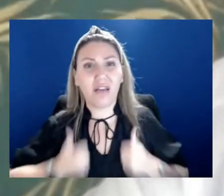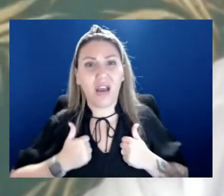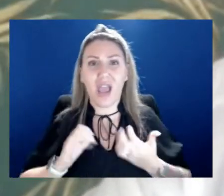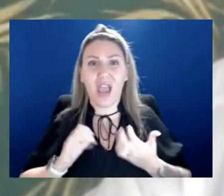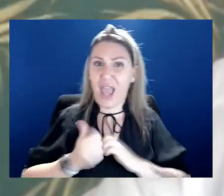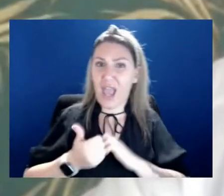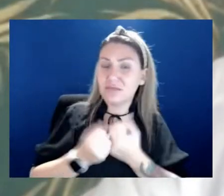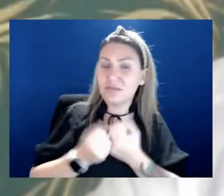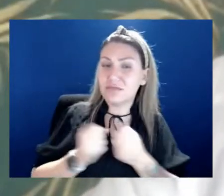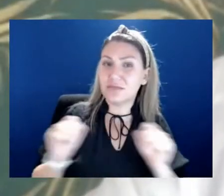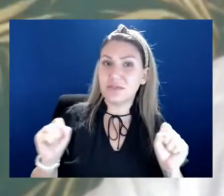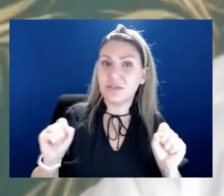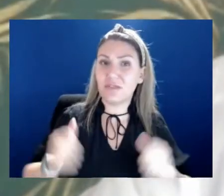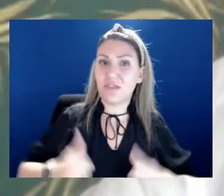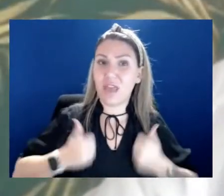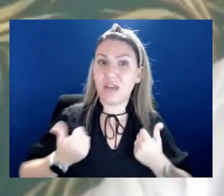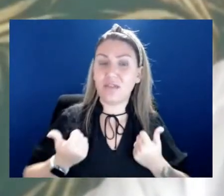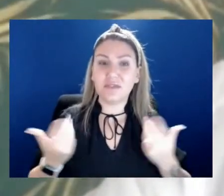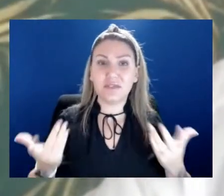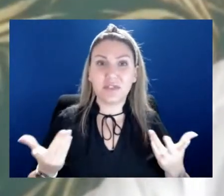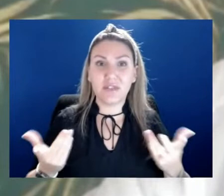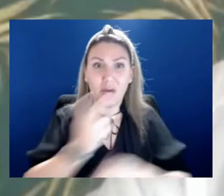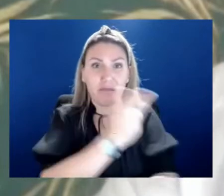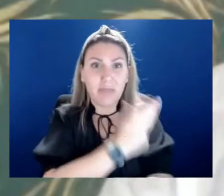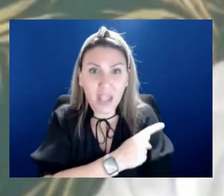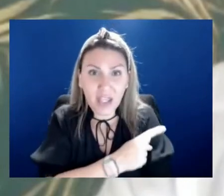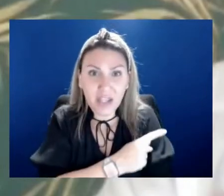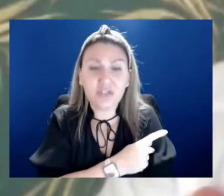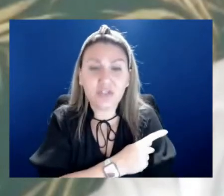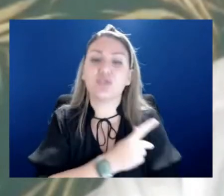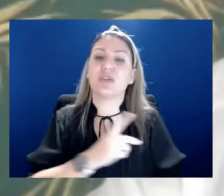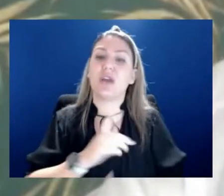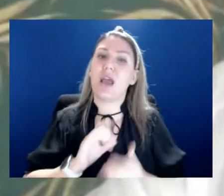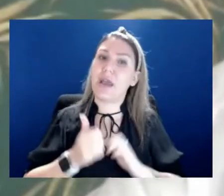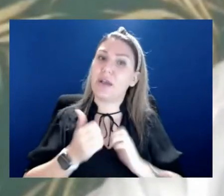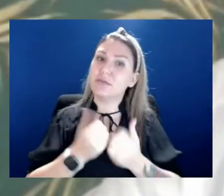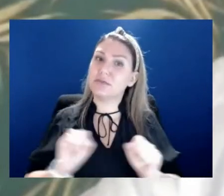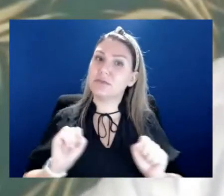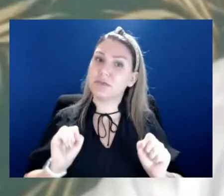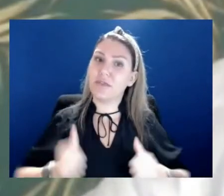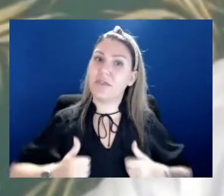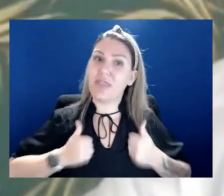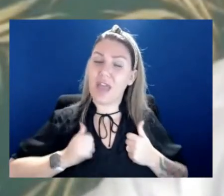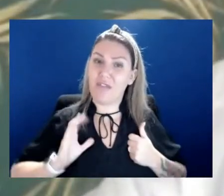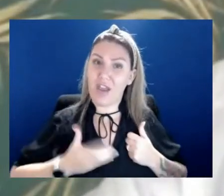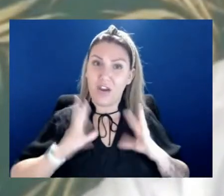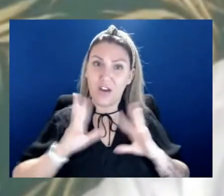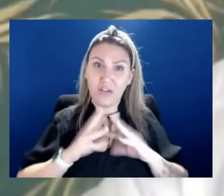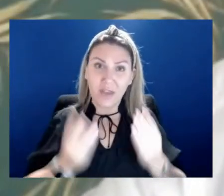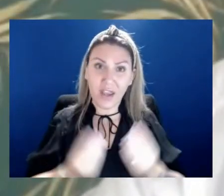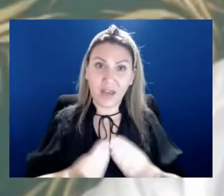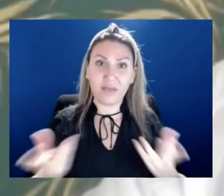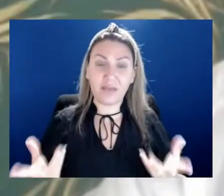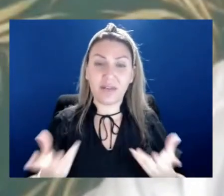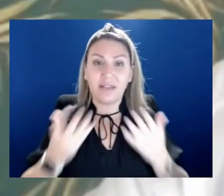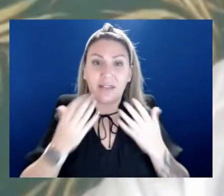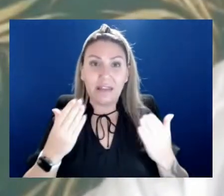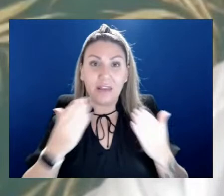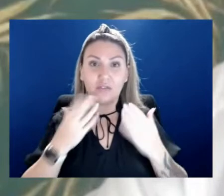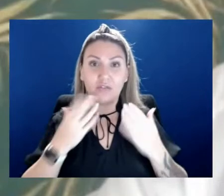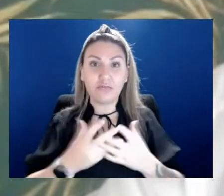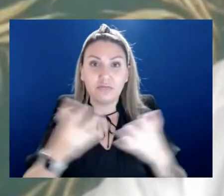life of the patient, how save the life of our families. And thank you very much to